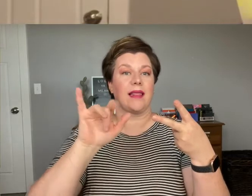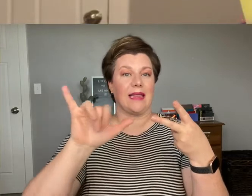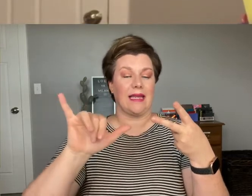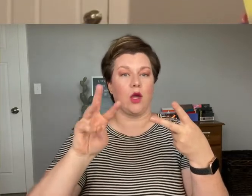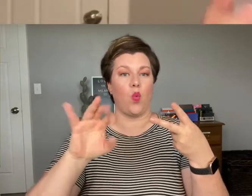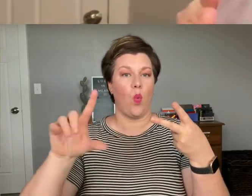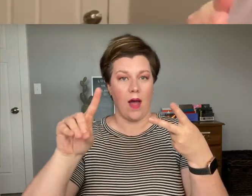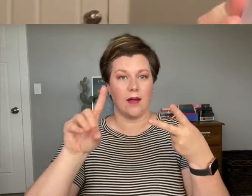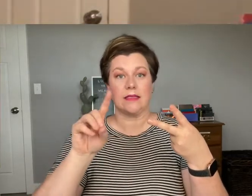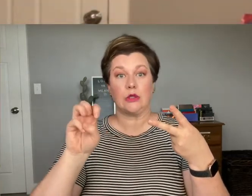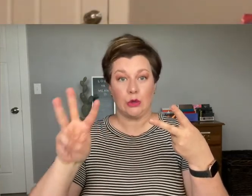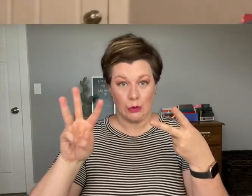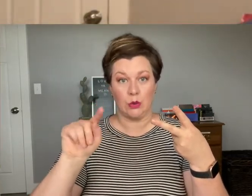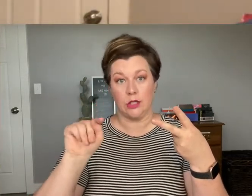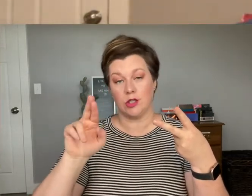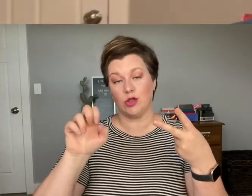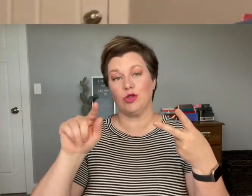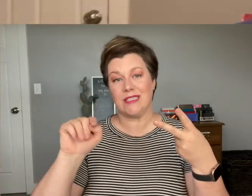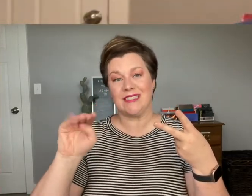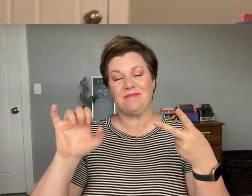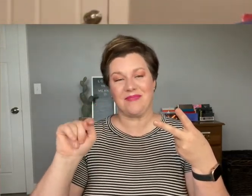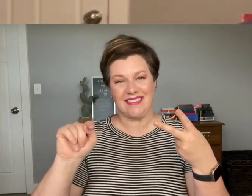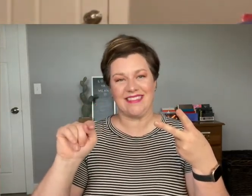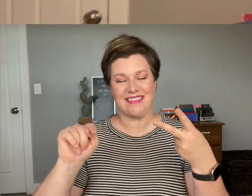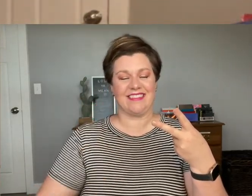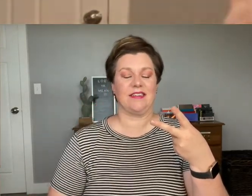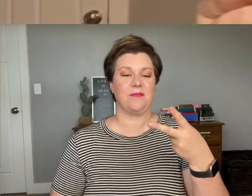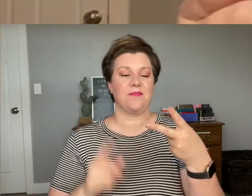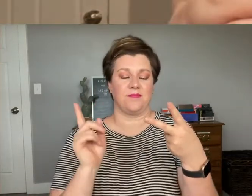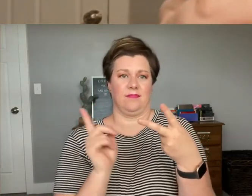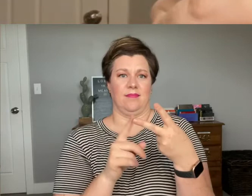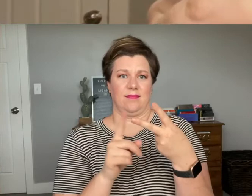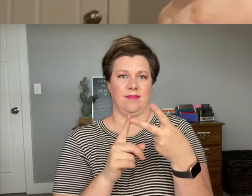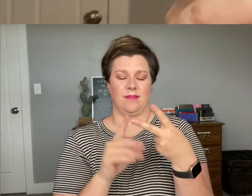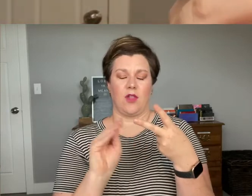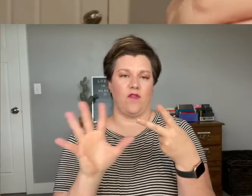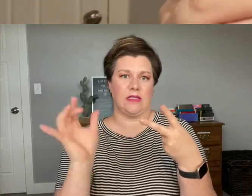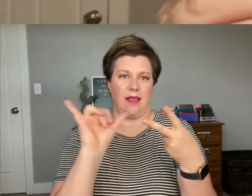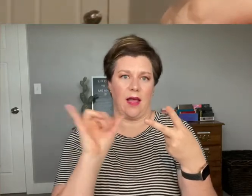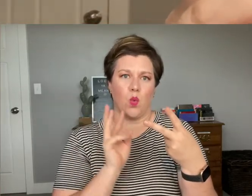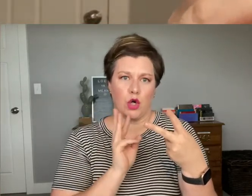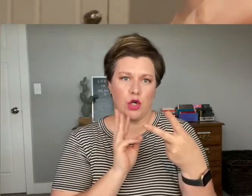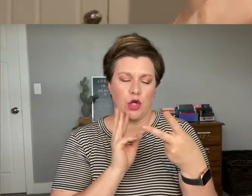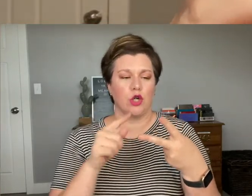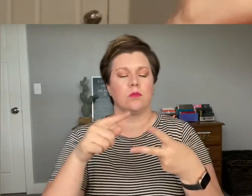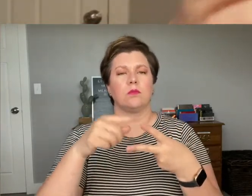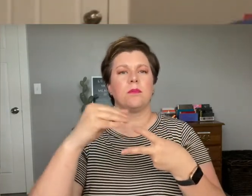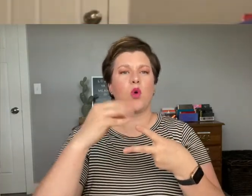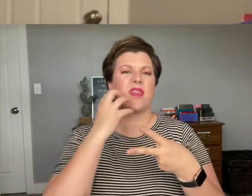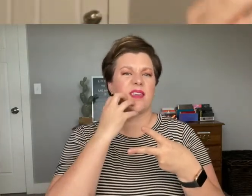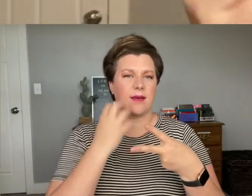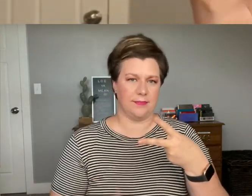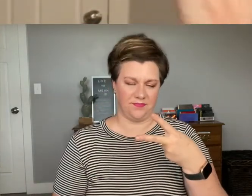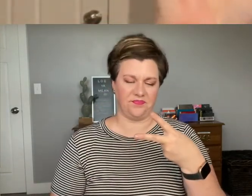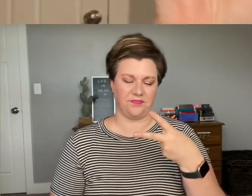Power Essence from CosRX, and I have the Peach and Lily Wild Dew Treatment